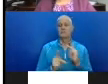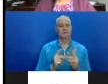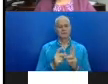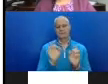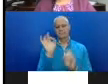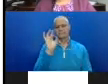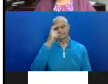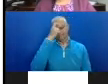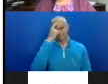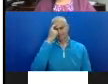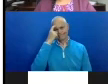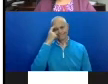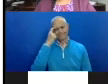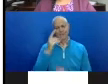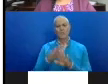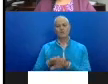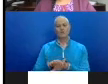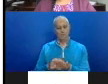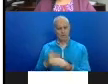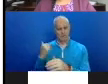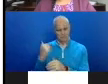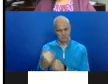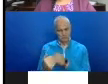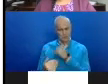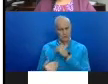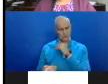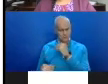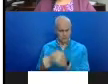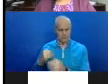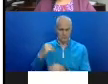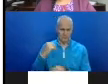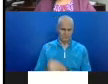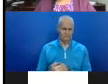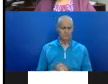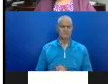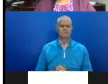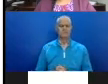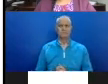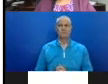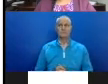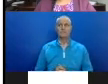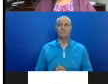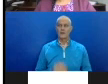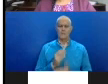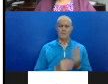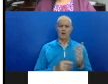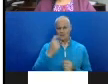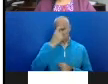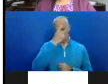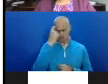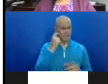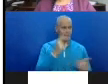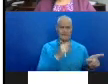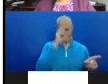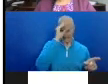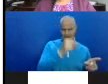and that's going to be a slower process for them to move through these phases. And part of the trauma, so with the guys, is that